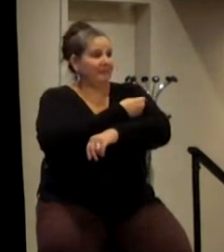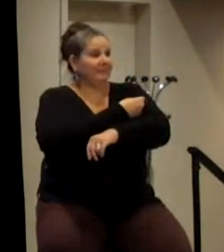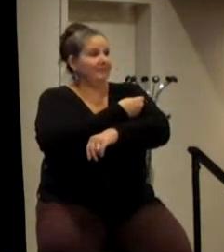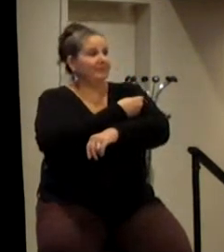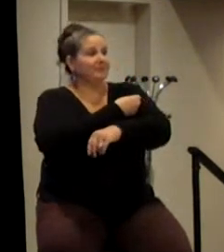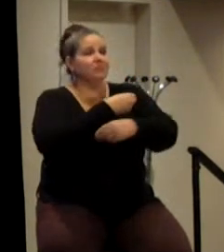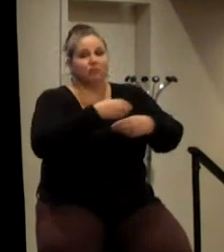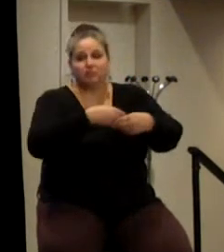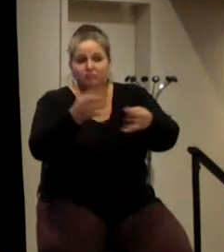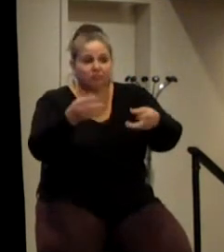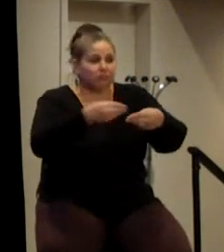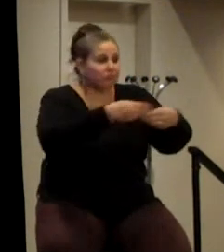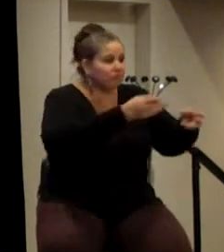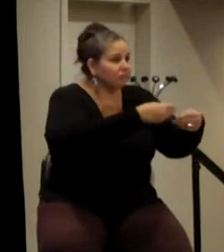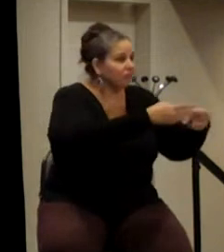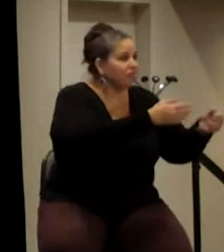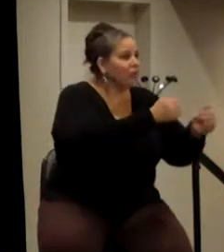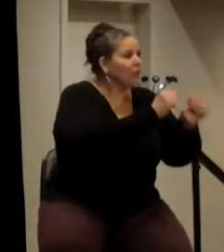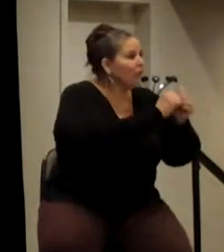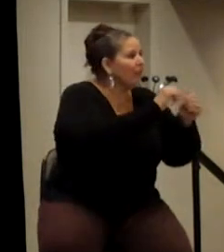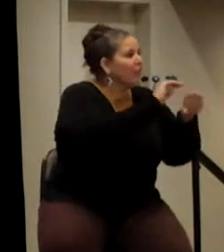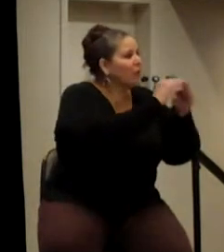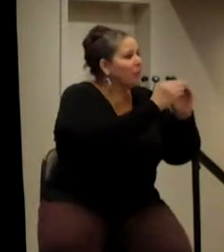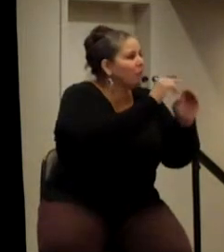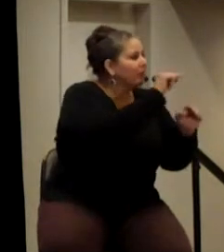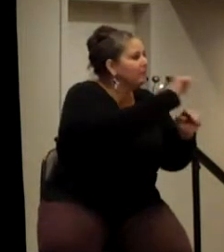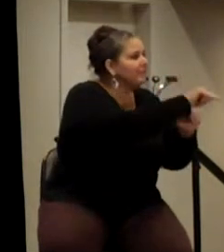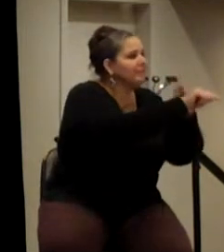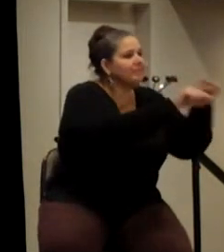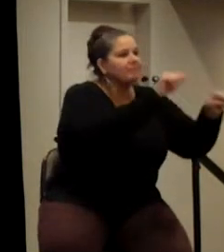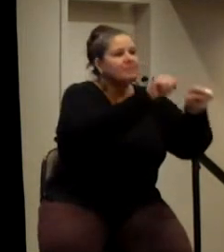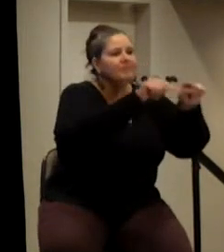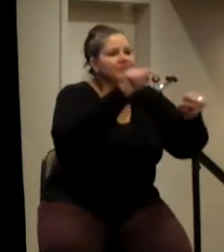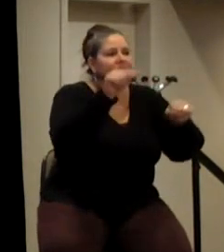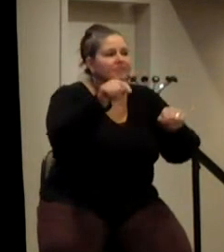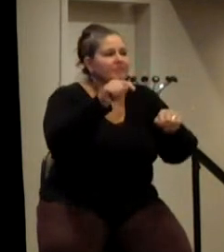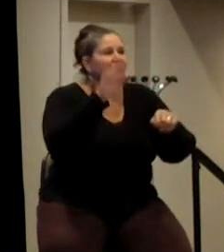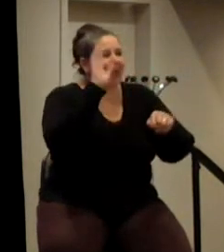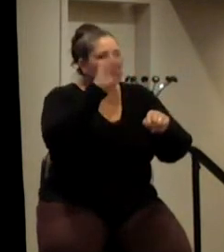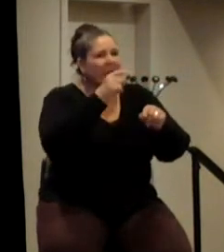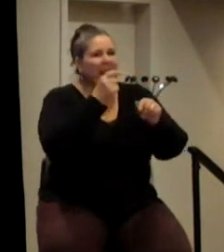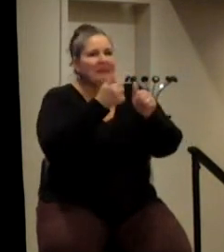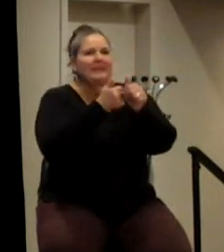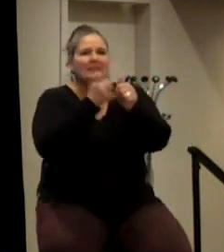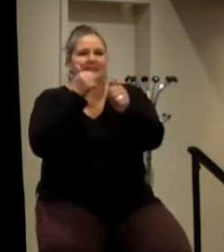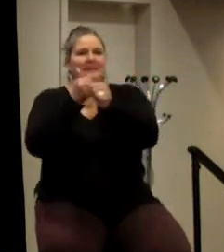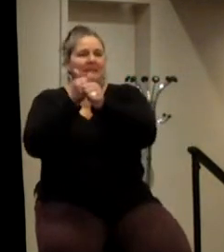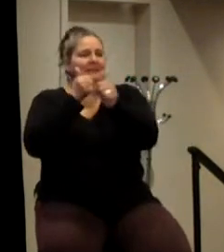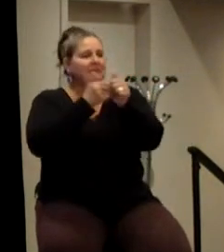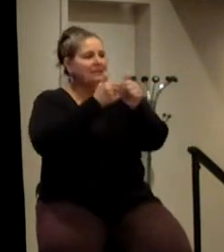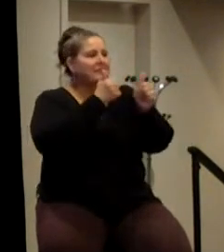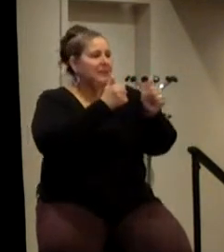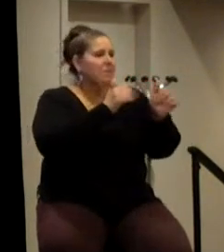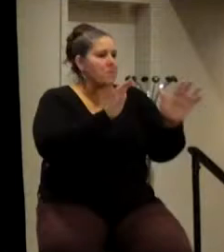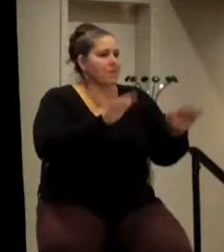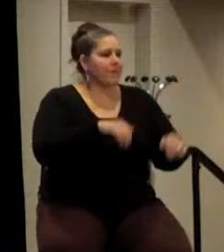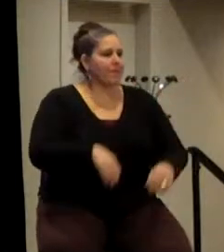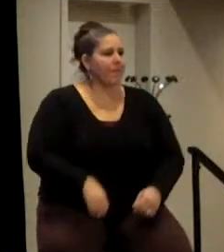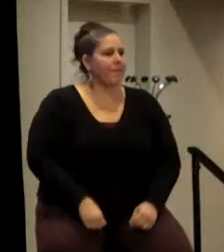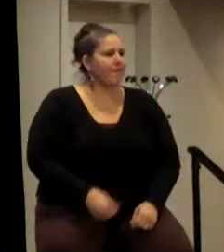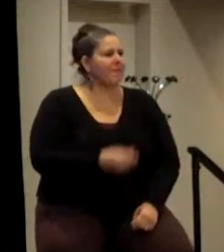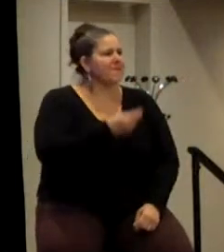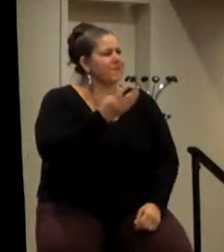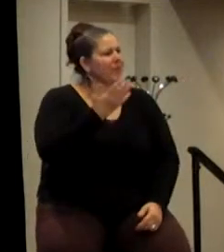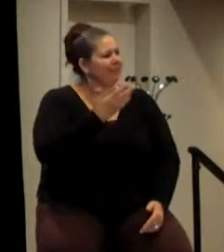work within communities that we know we're running behind. There's a couple things that we know from this process